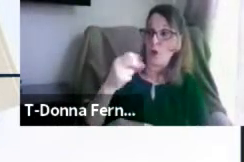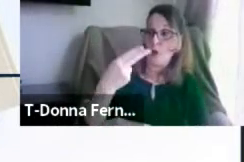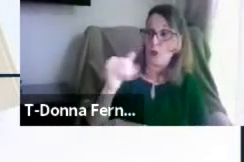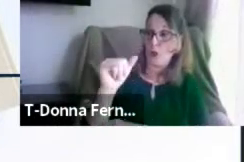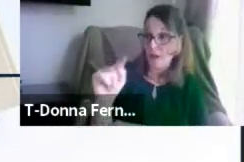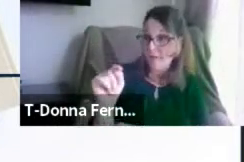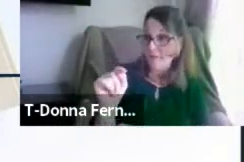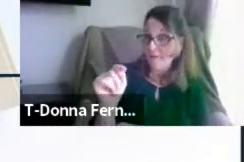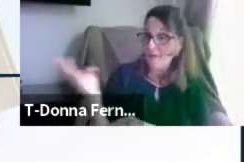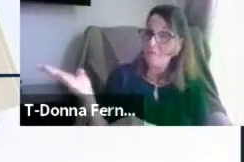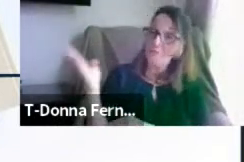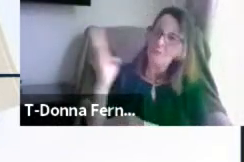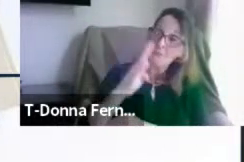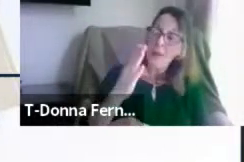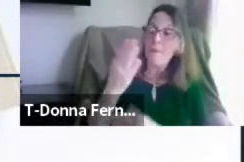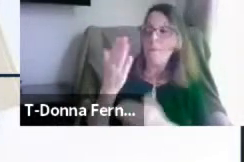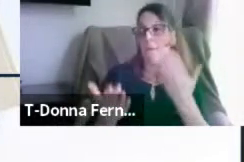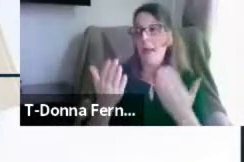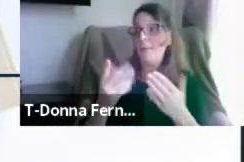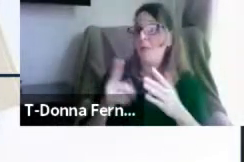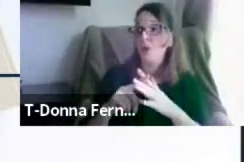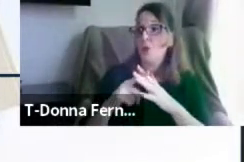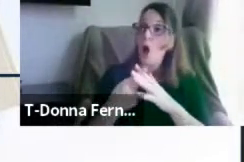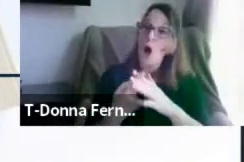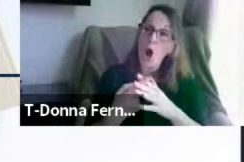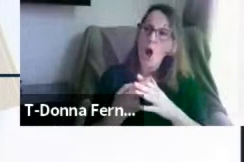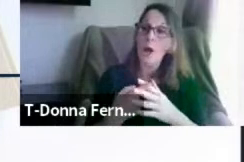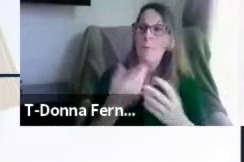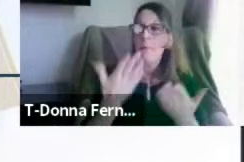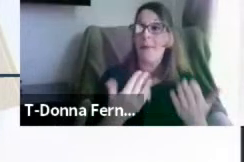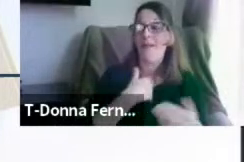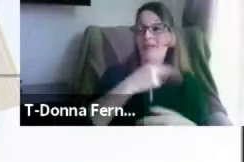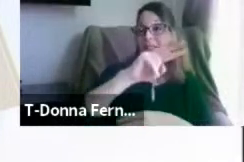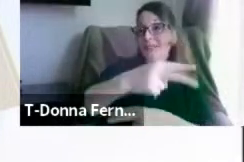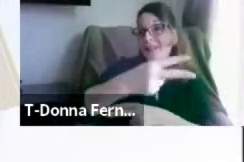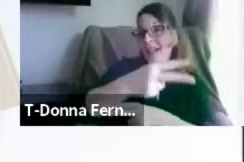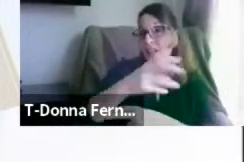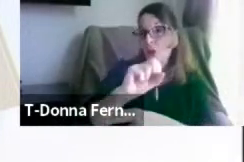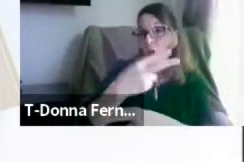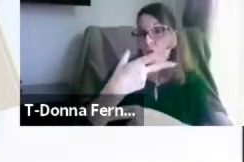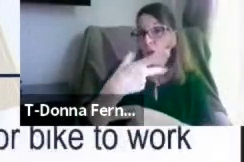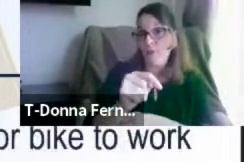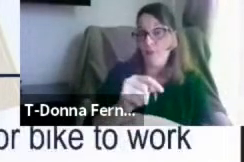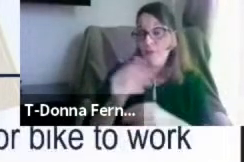maybe consider starting a second shift temporarily.